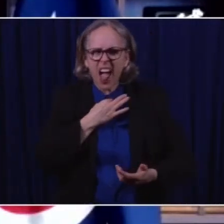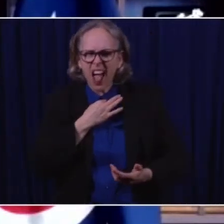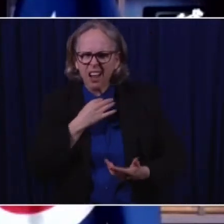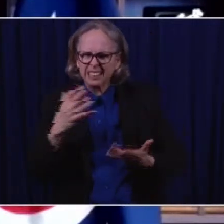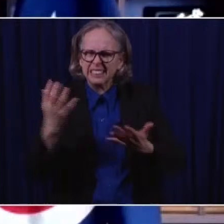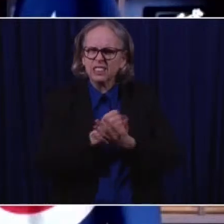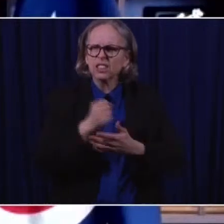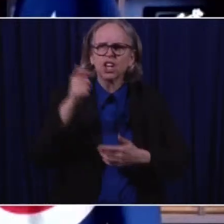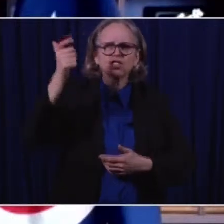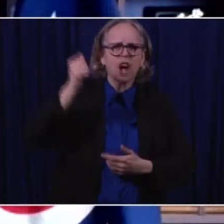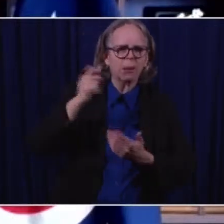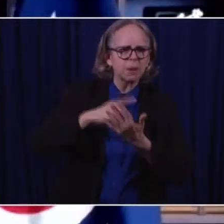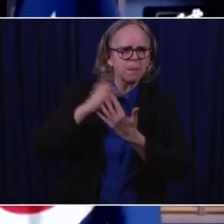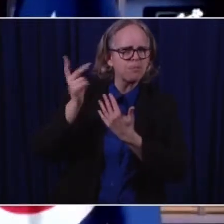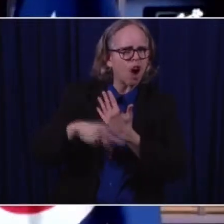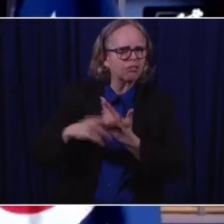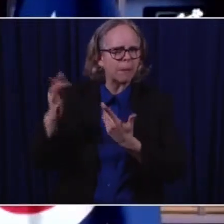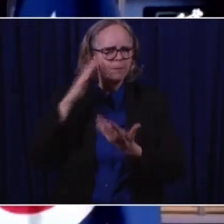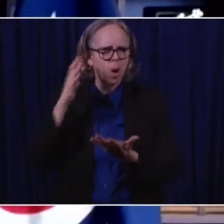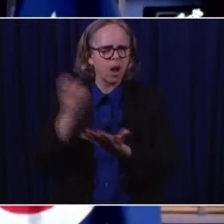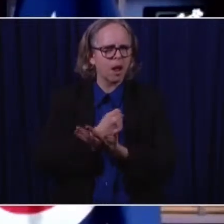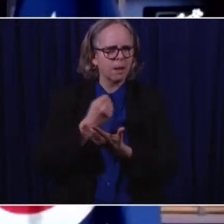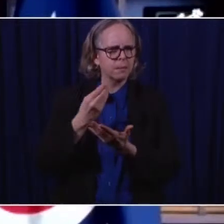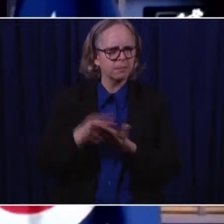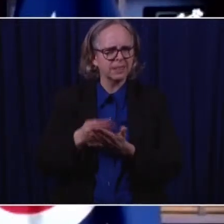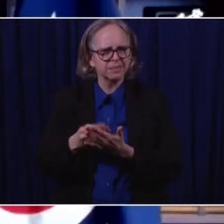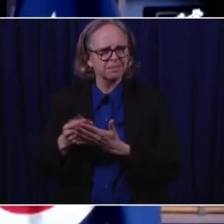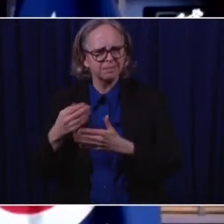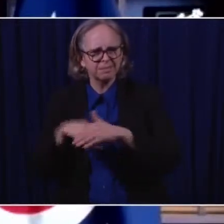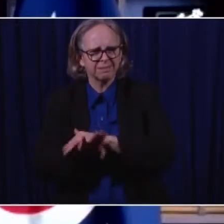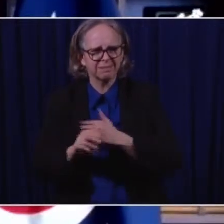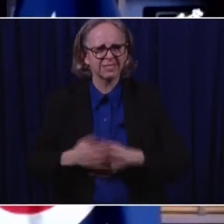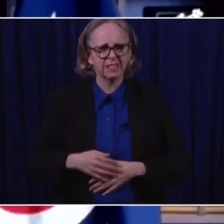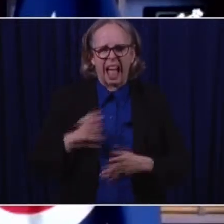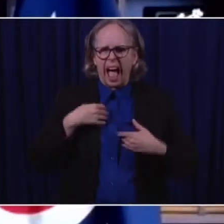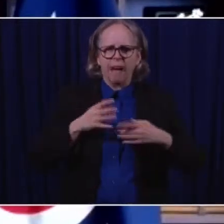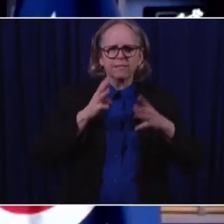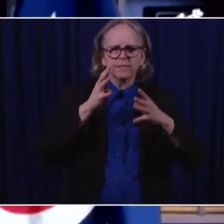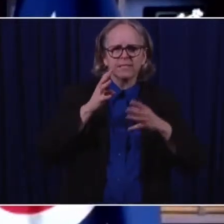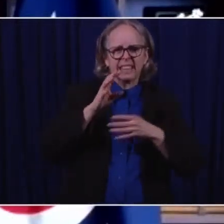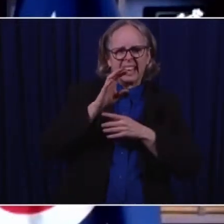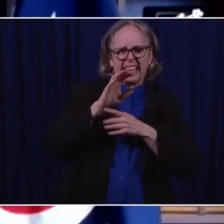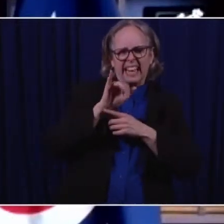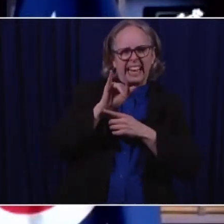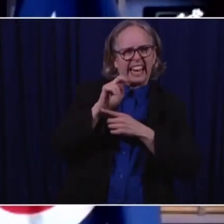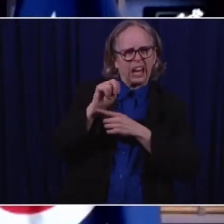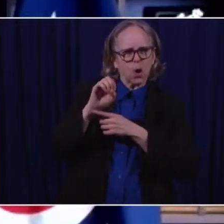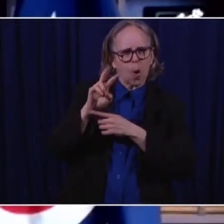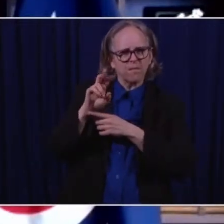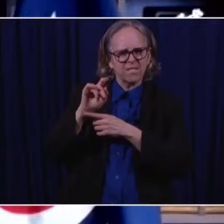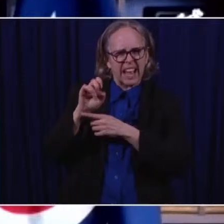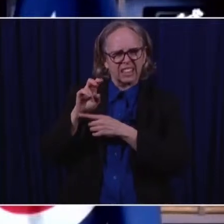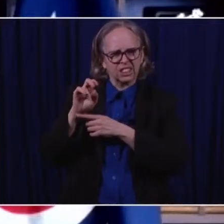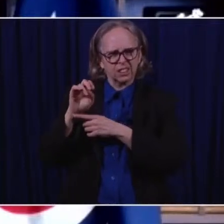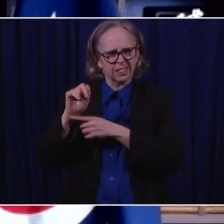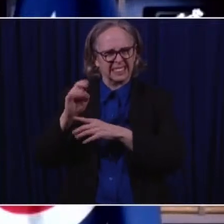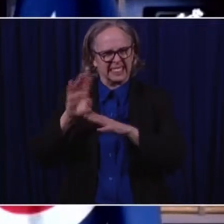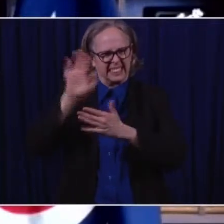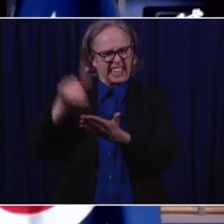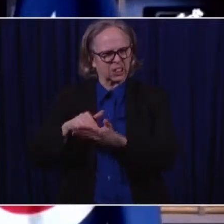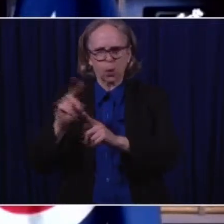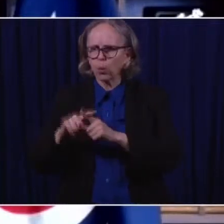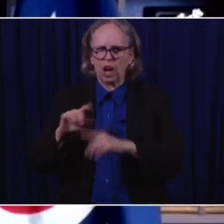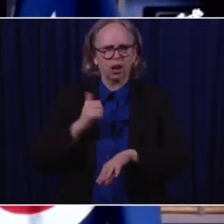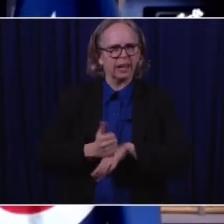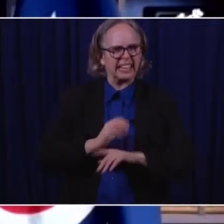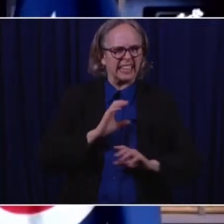these innovation centers, one in Cincinnati, an innovation district, another one that we announced in Cleveland, are doing some